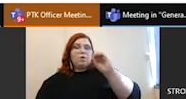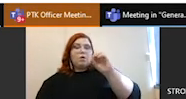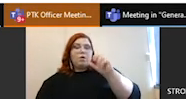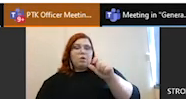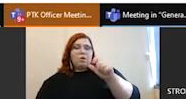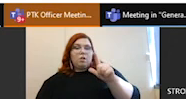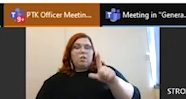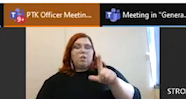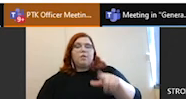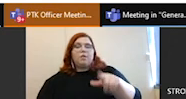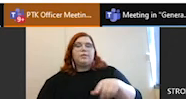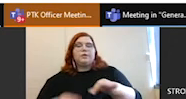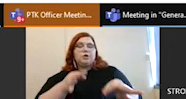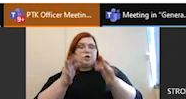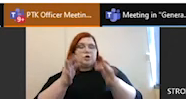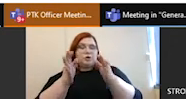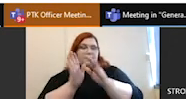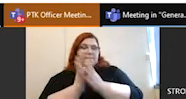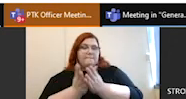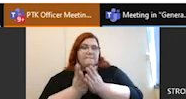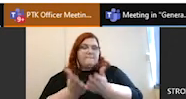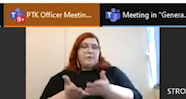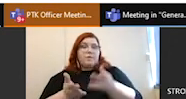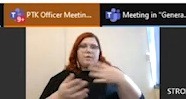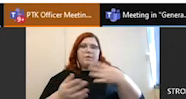by.